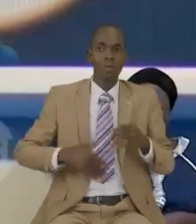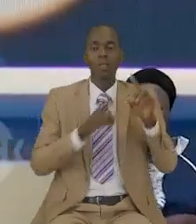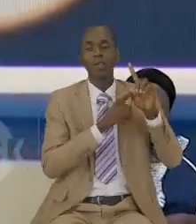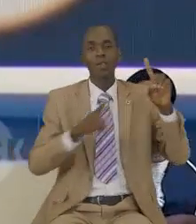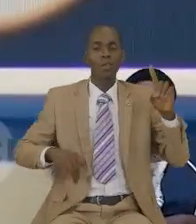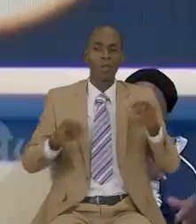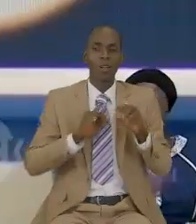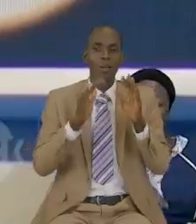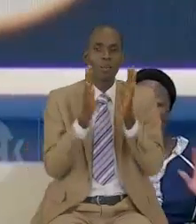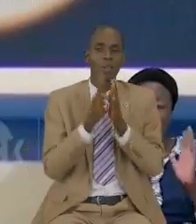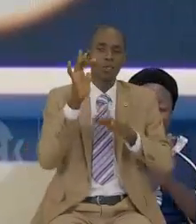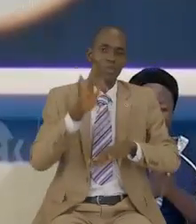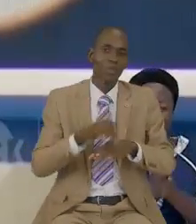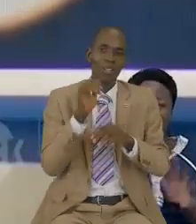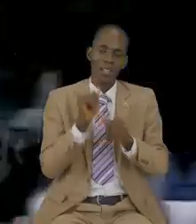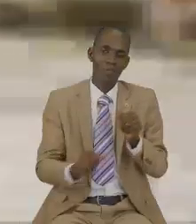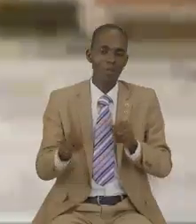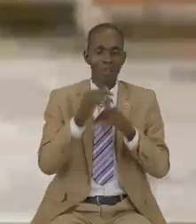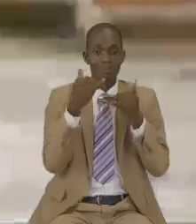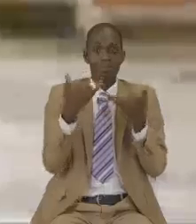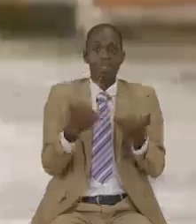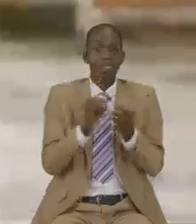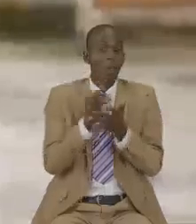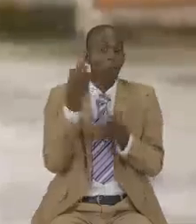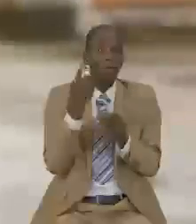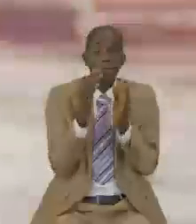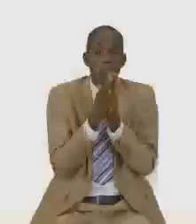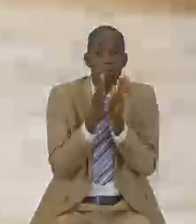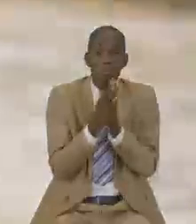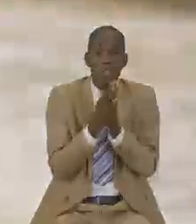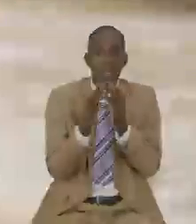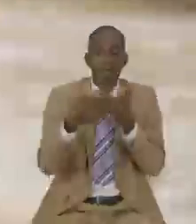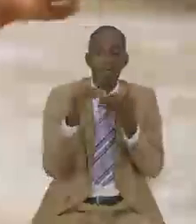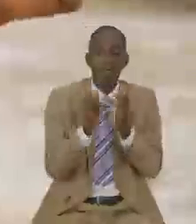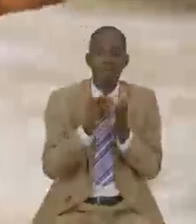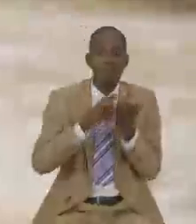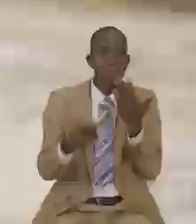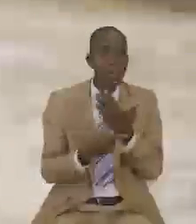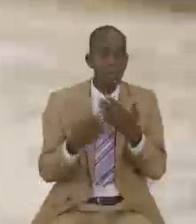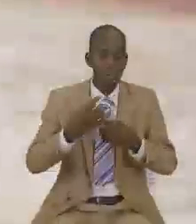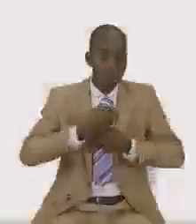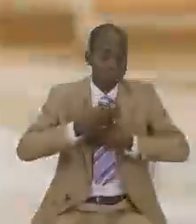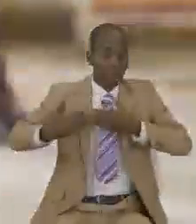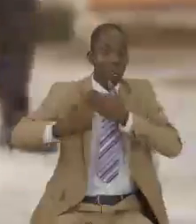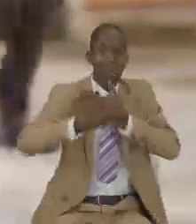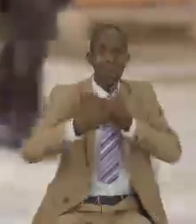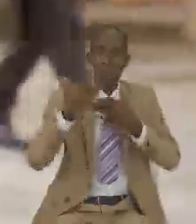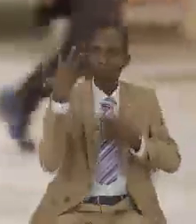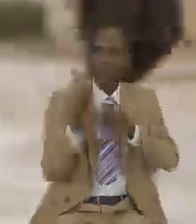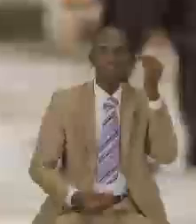pray, touch everyone now. After the Global Crusade, the hunchback disappeared. I no see it again. I